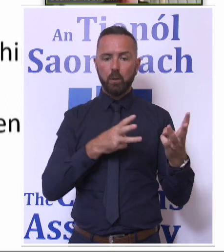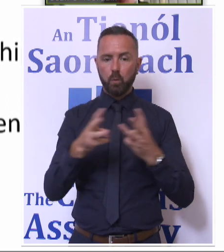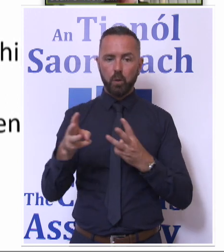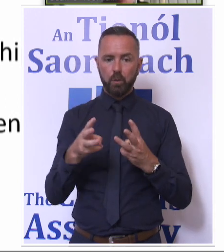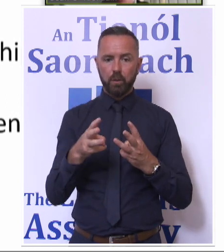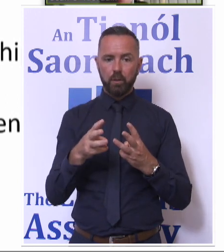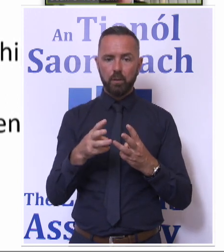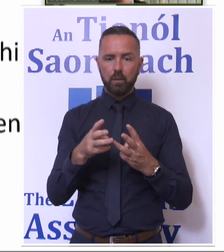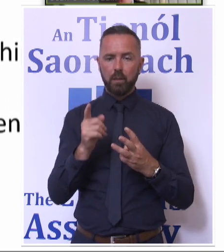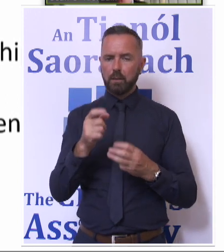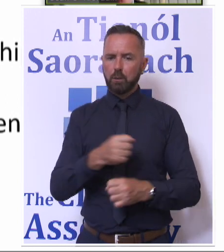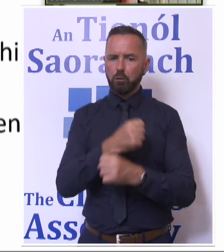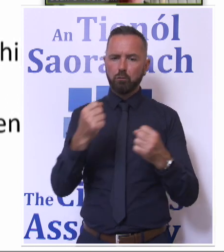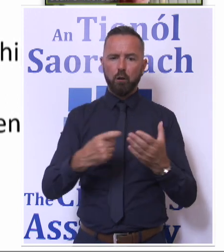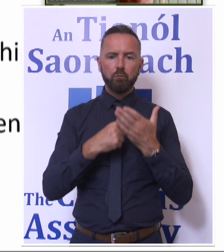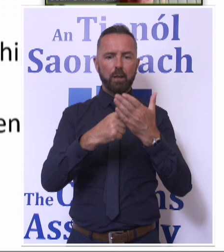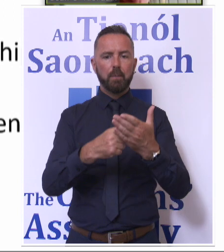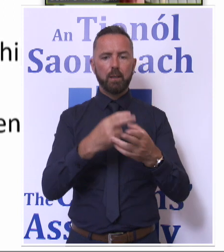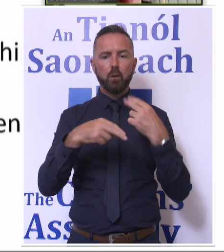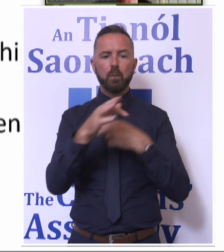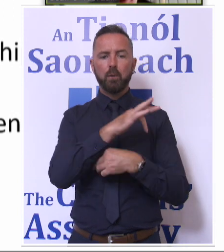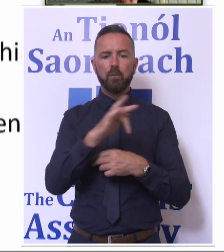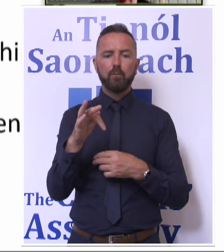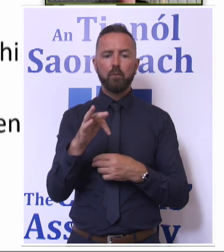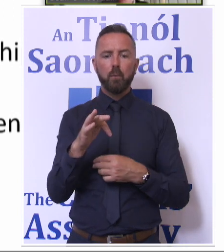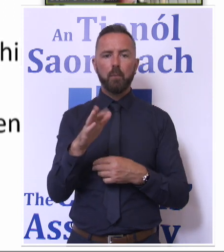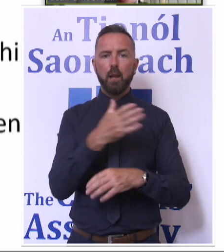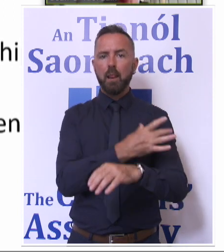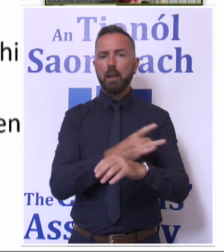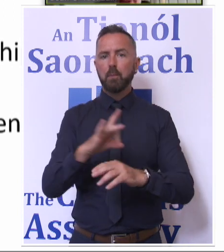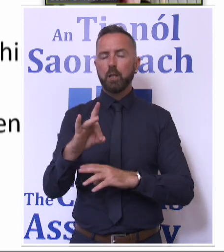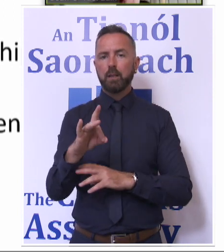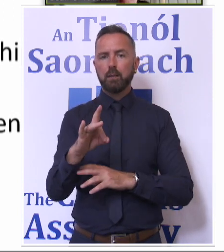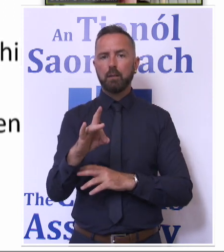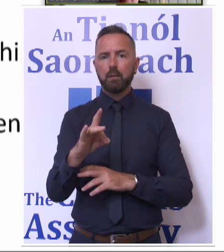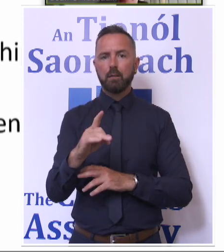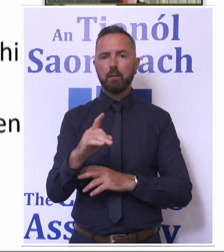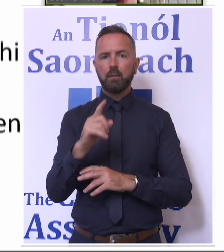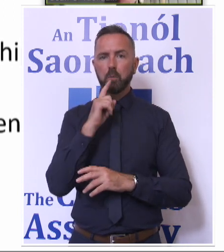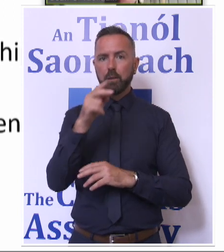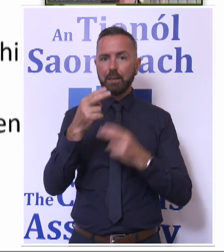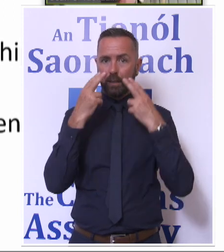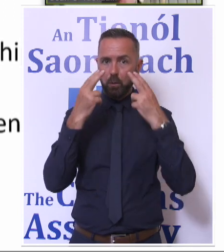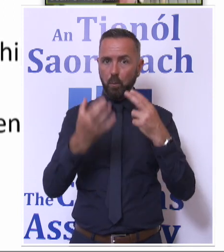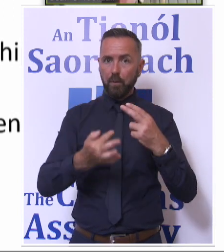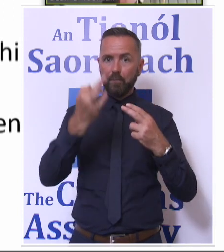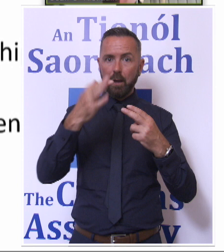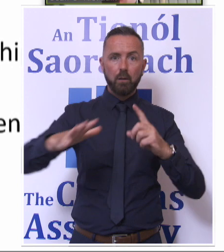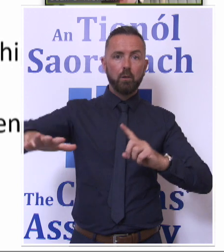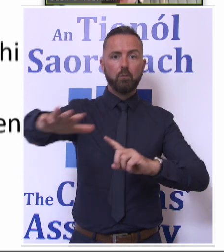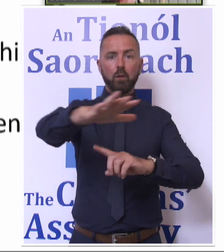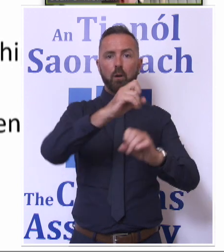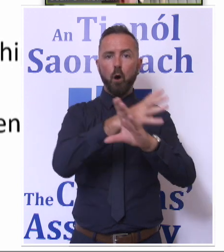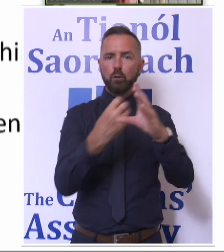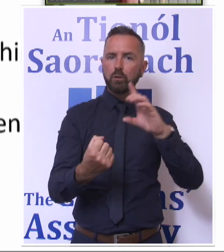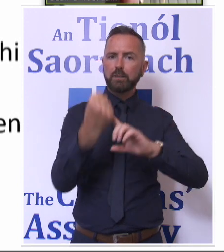a really strong recommendations come through from the implementation committee in Limerick, but is a norm found across pretty much all successful